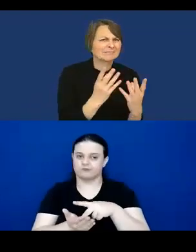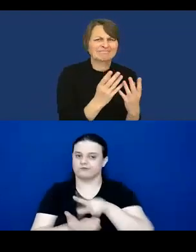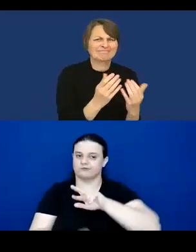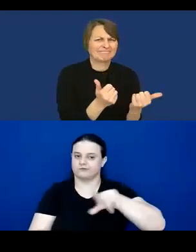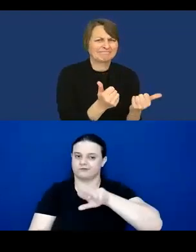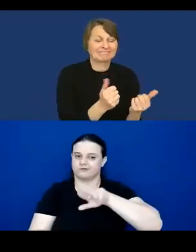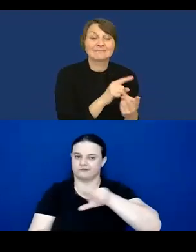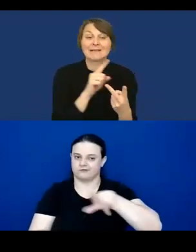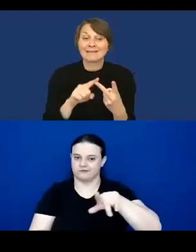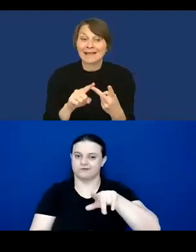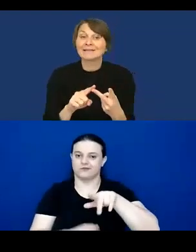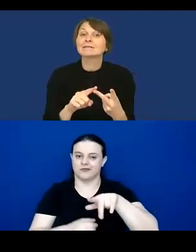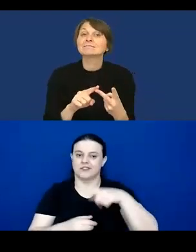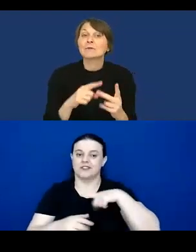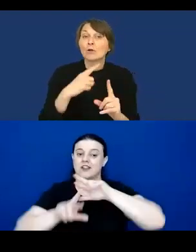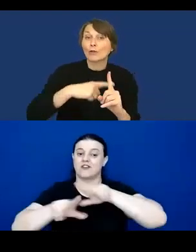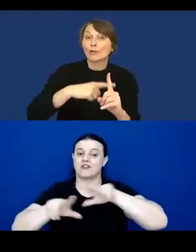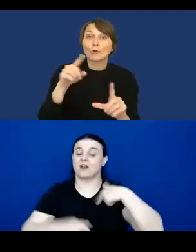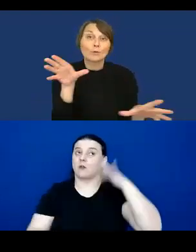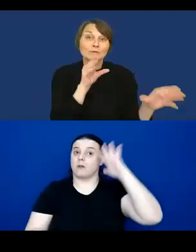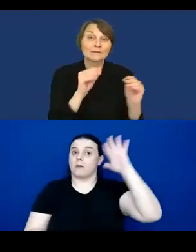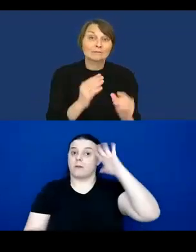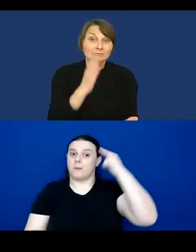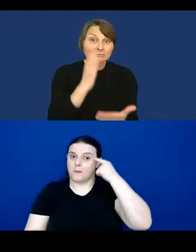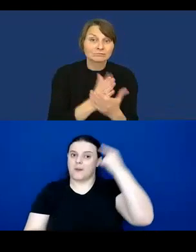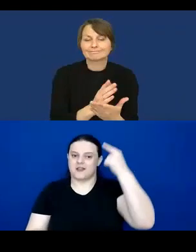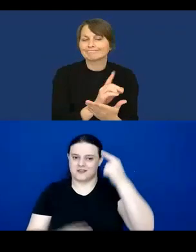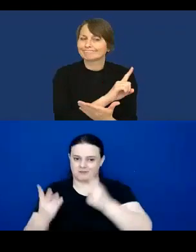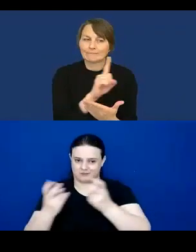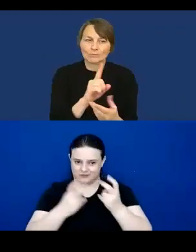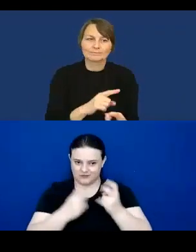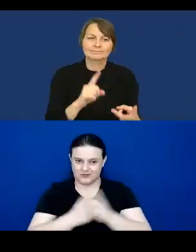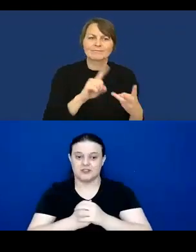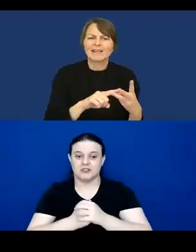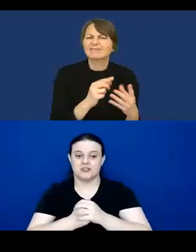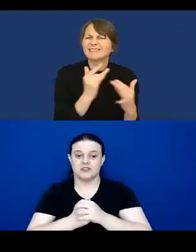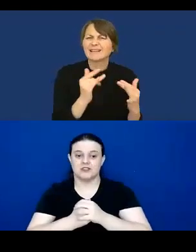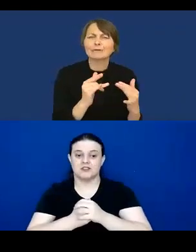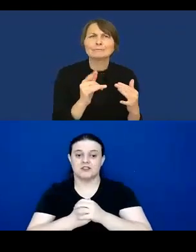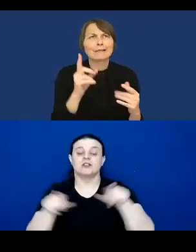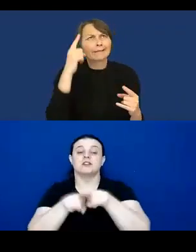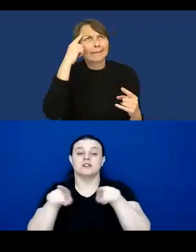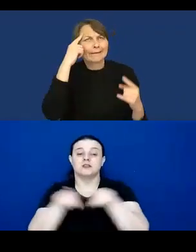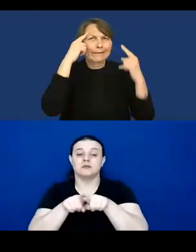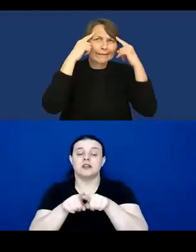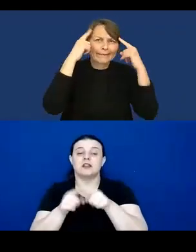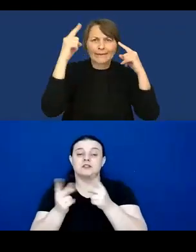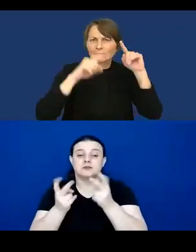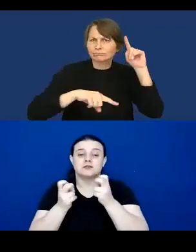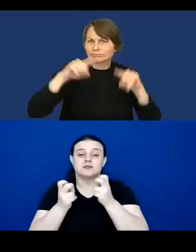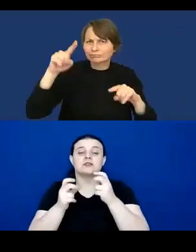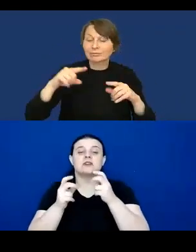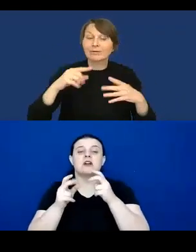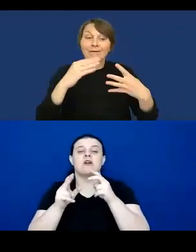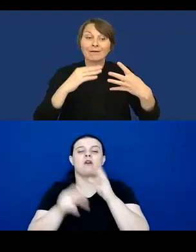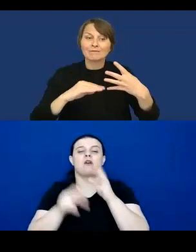are various thermal illusions. I've presented two, but there are many more. Thermal perception is slow. That need not